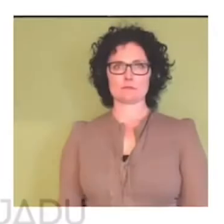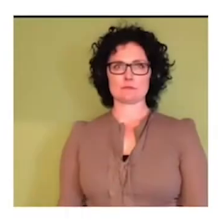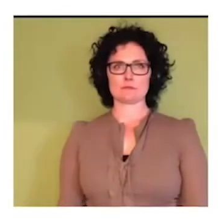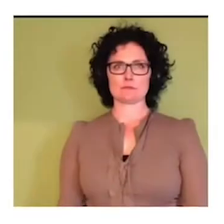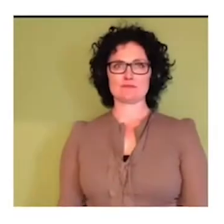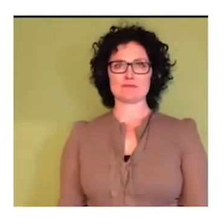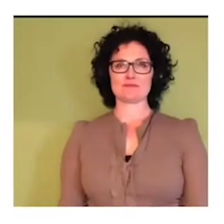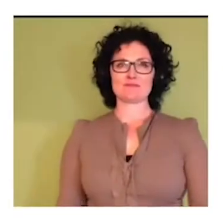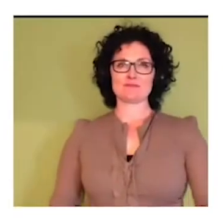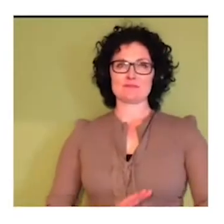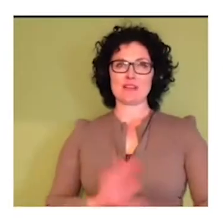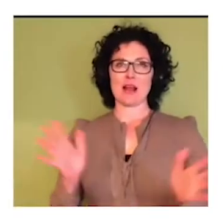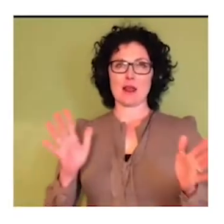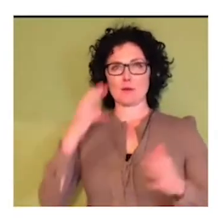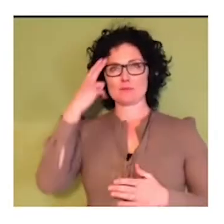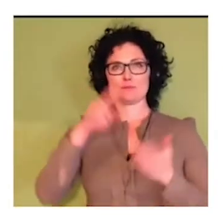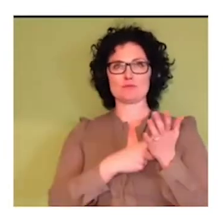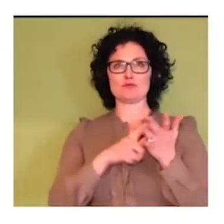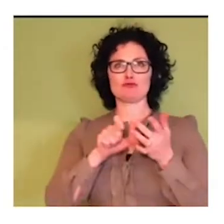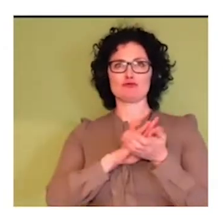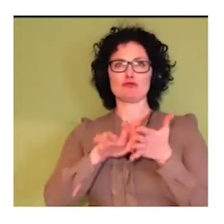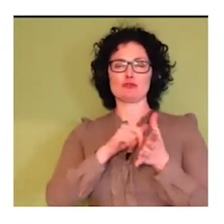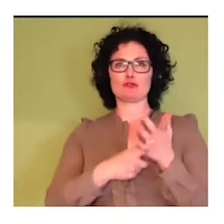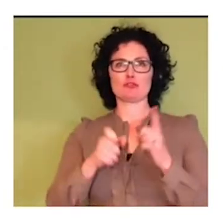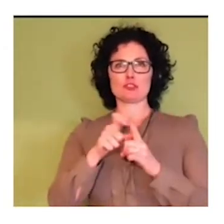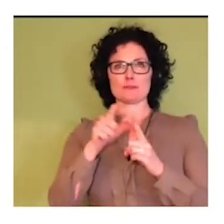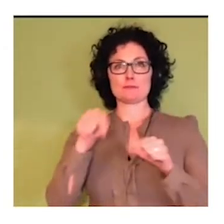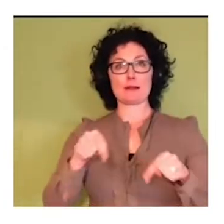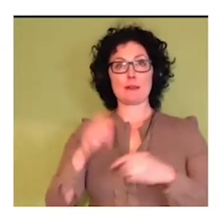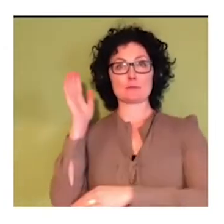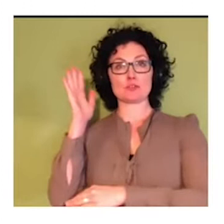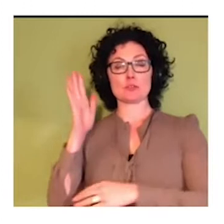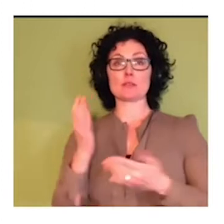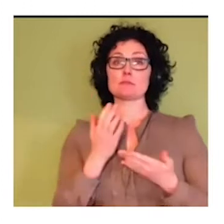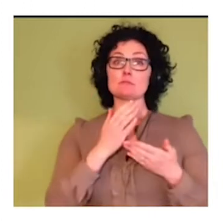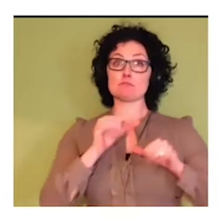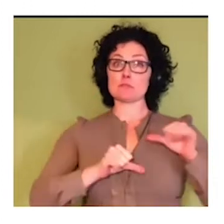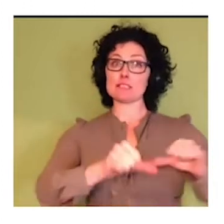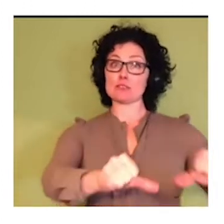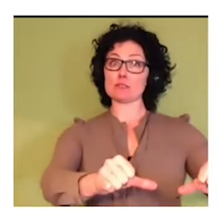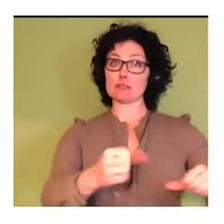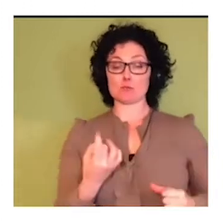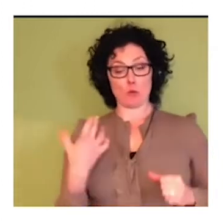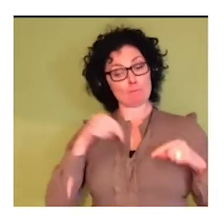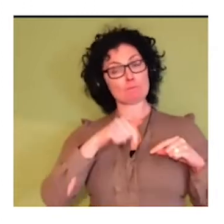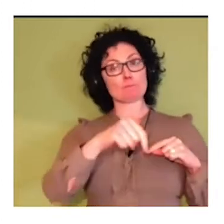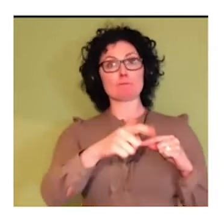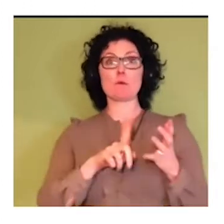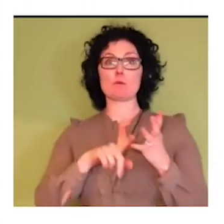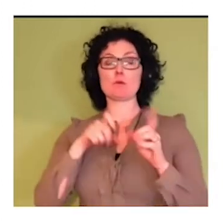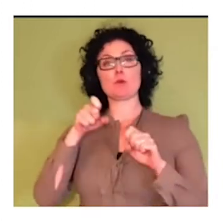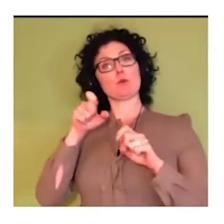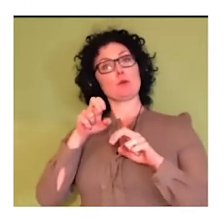Hello, I'm Richard Orme. This presentation is part of a series by UKAAF, the UK Association for